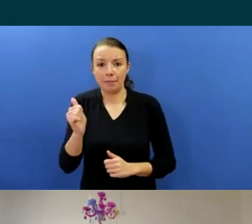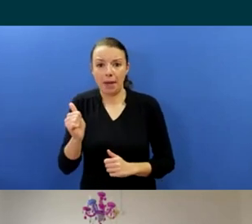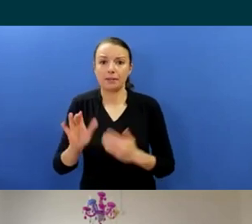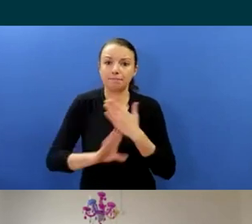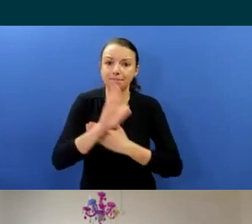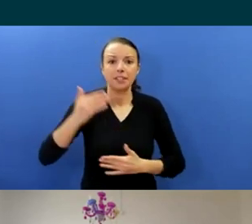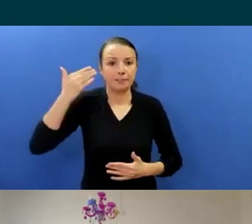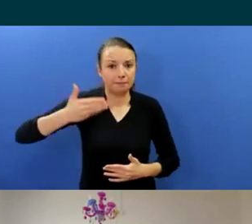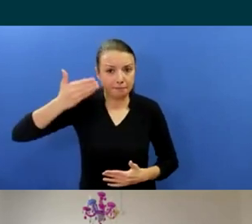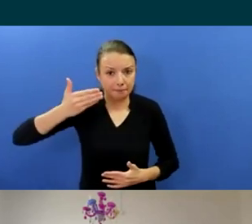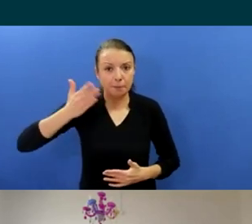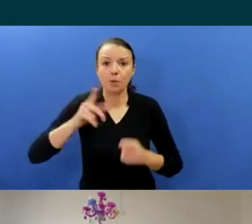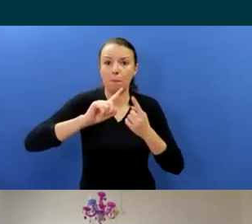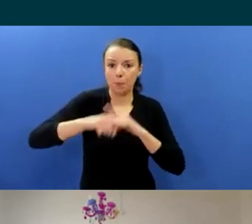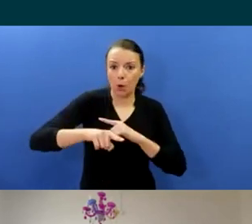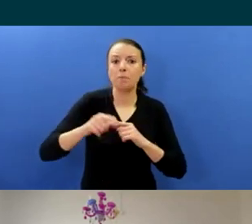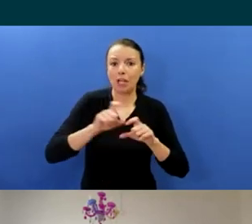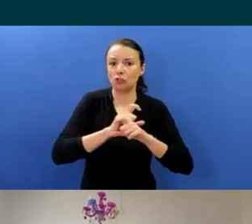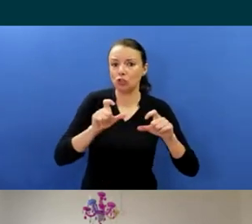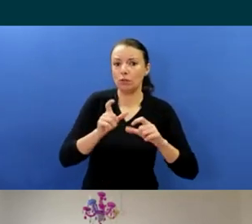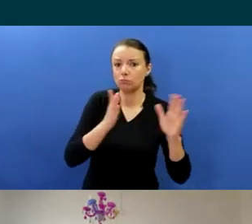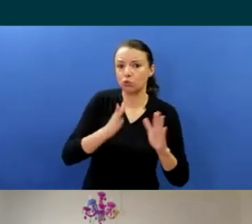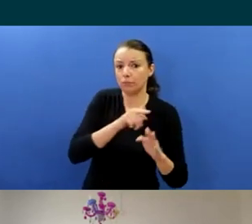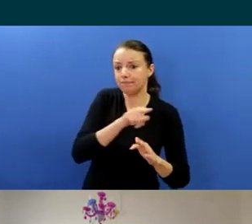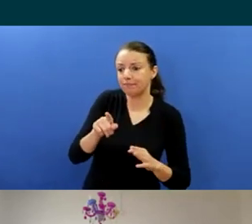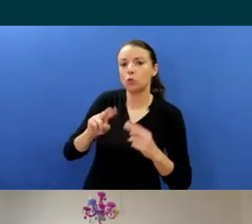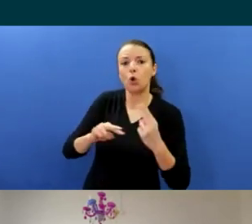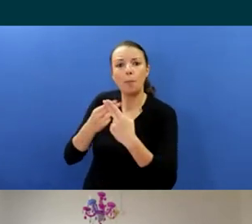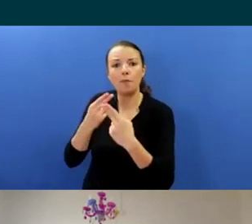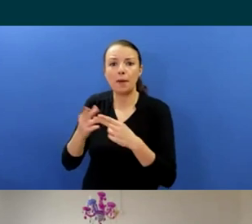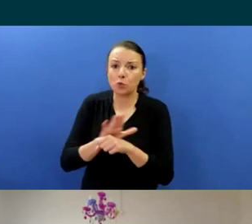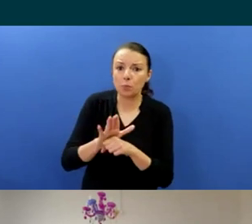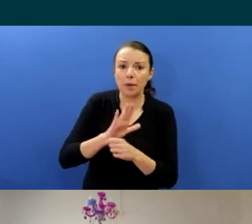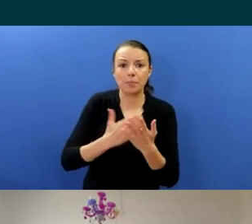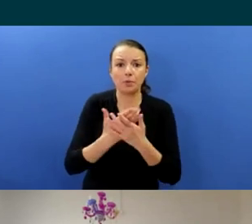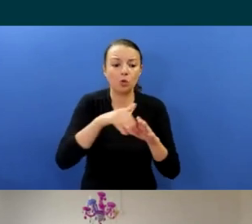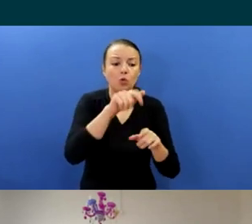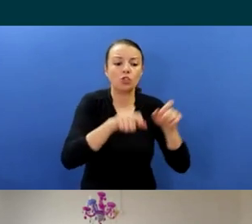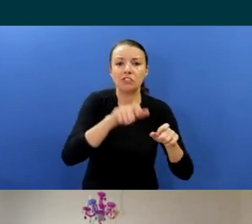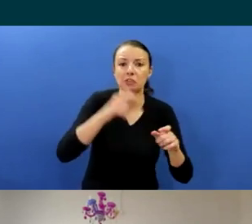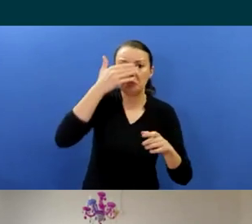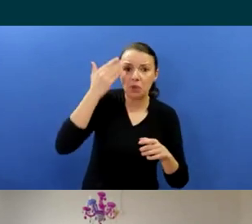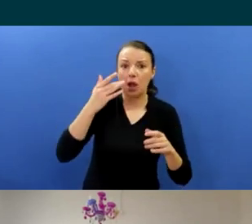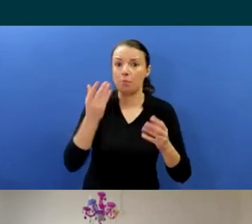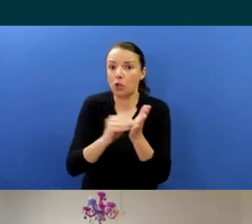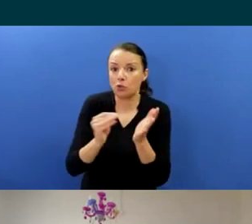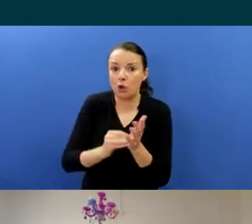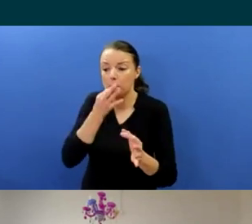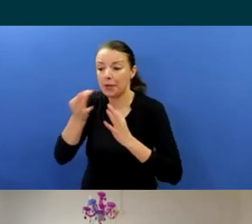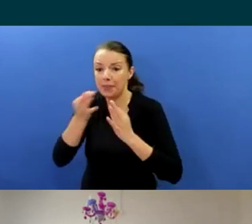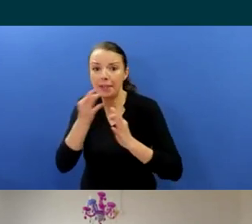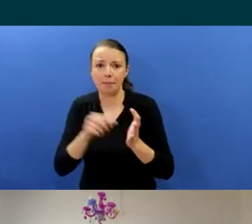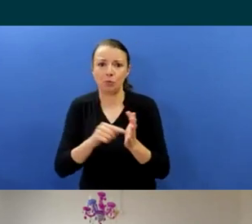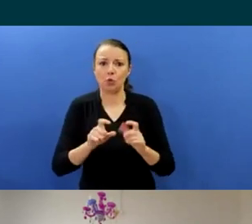really deepen a little more in the subjects. And also very important, after the question and answer, we organize